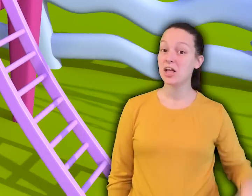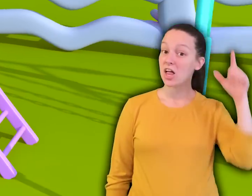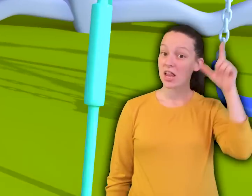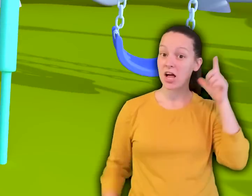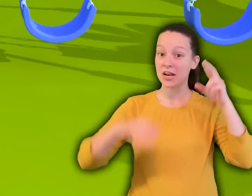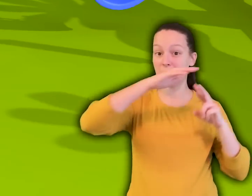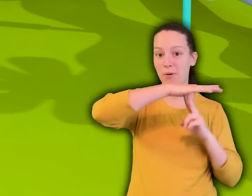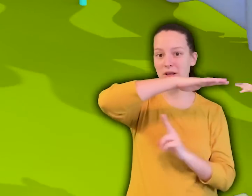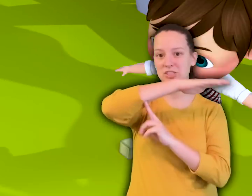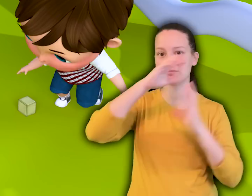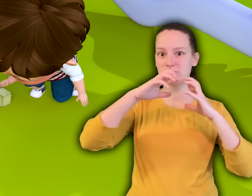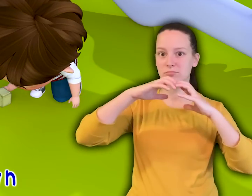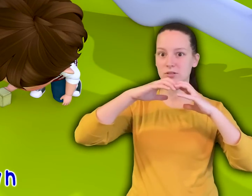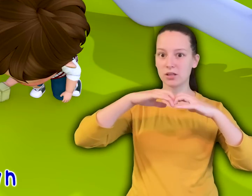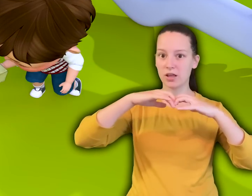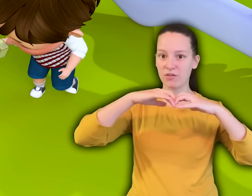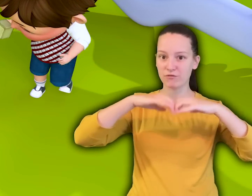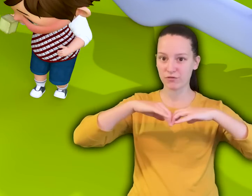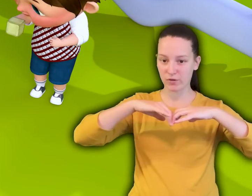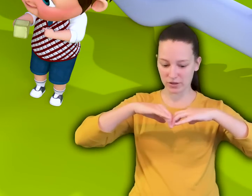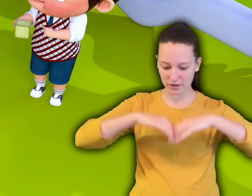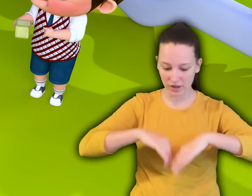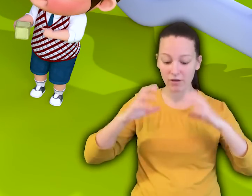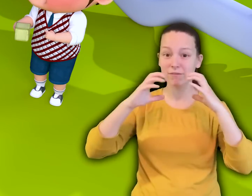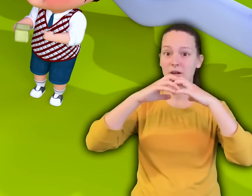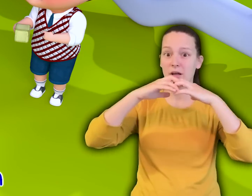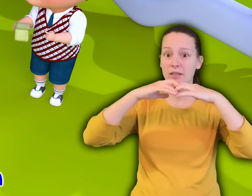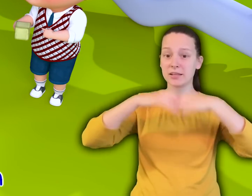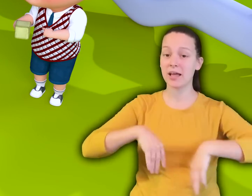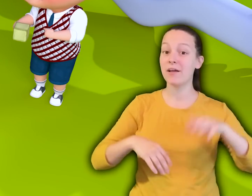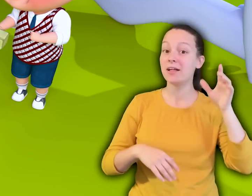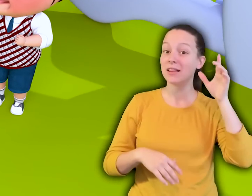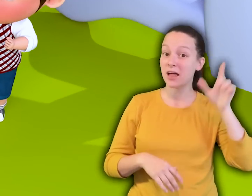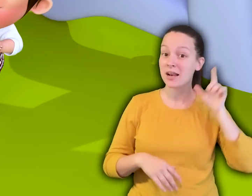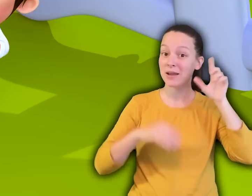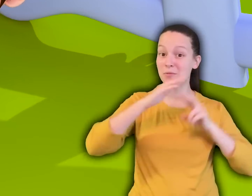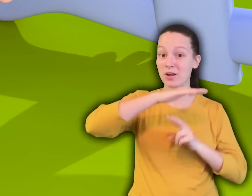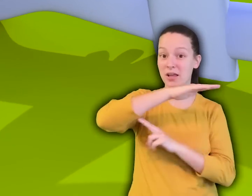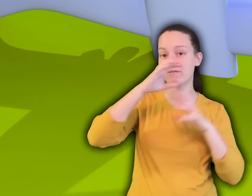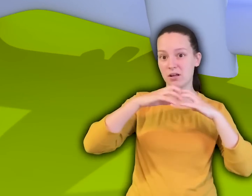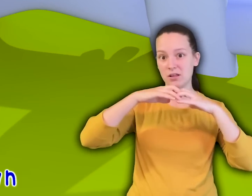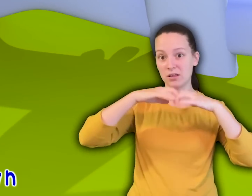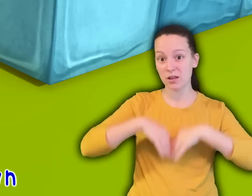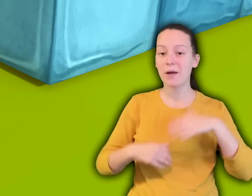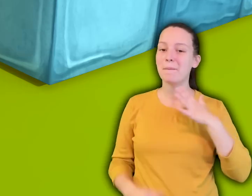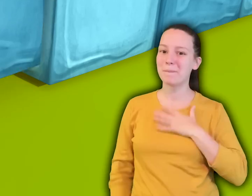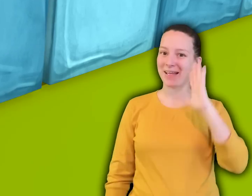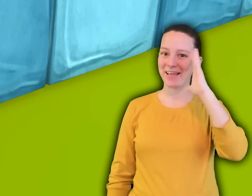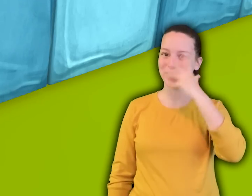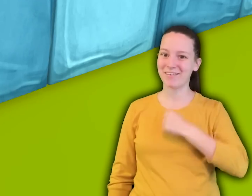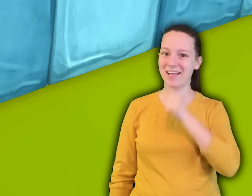down London bridges falling down falling down falling down London bridges falling